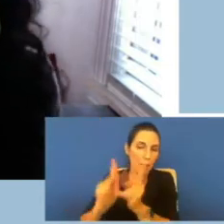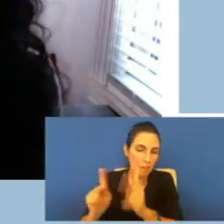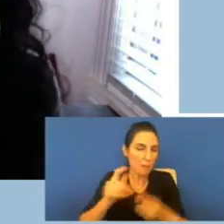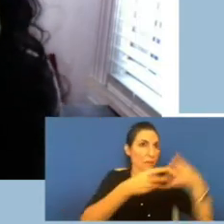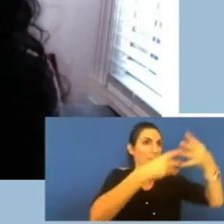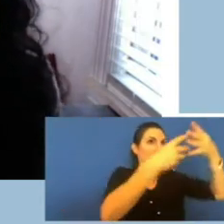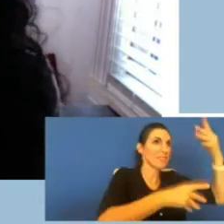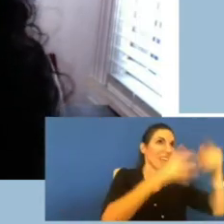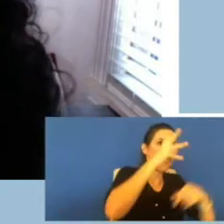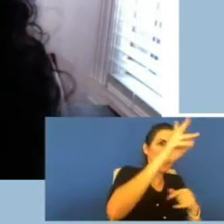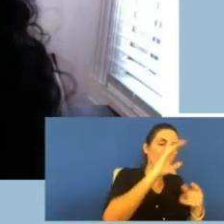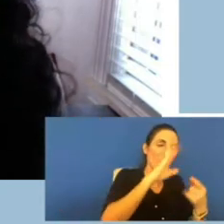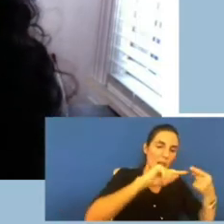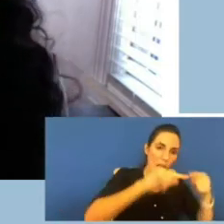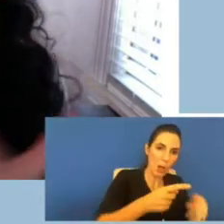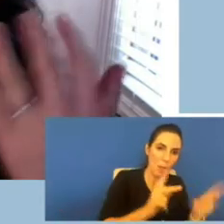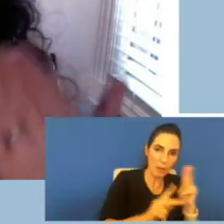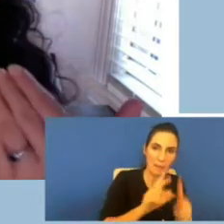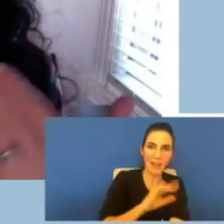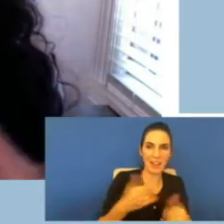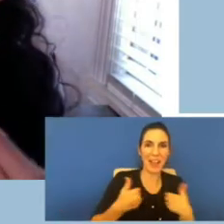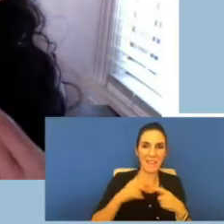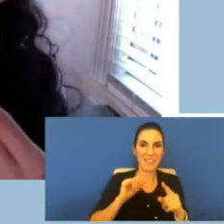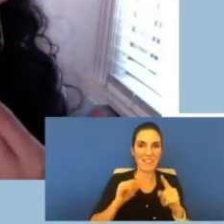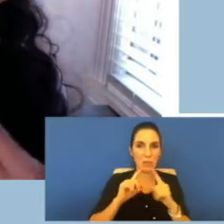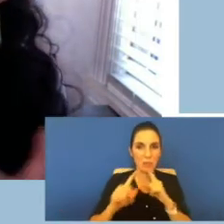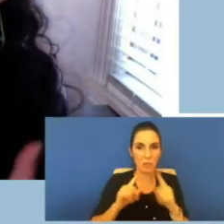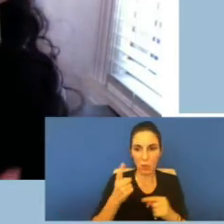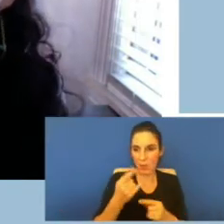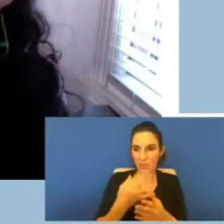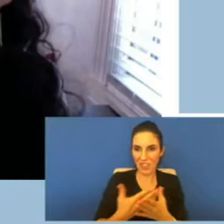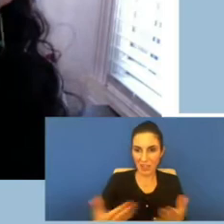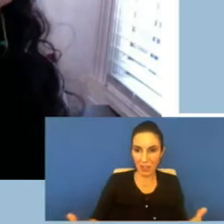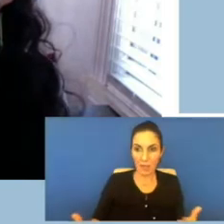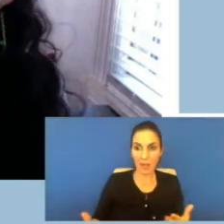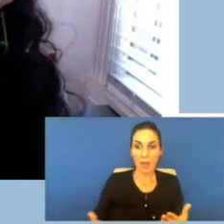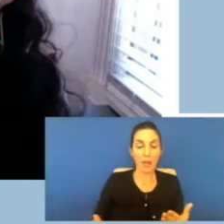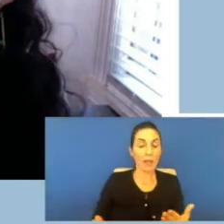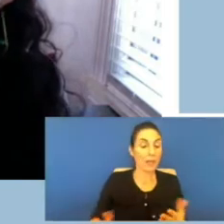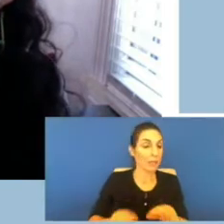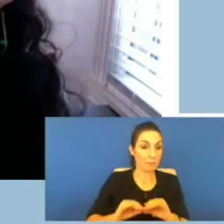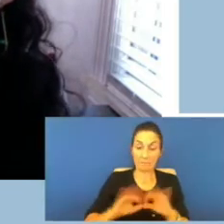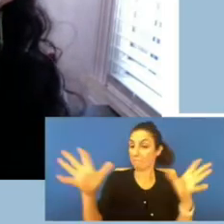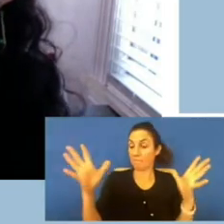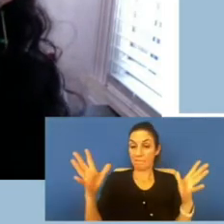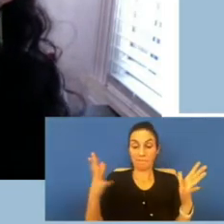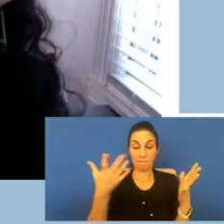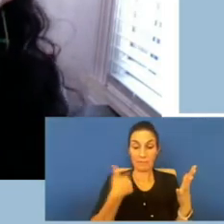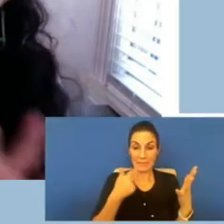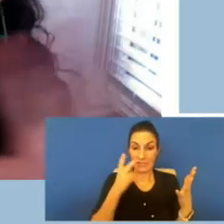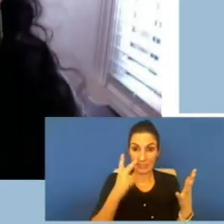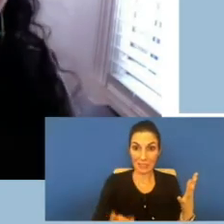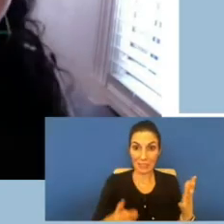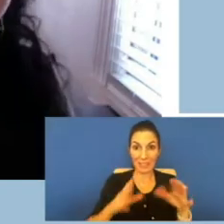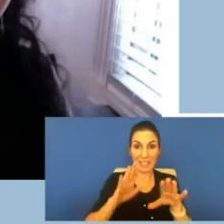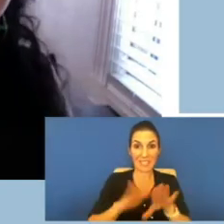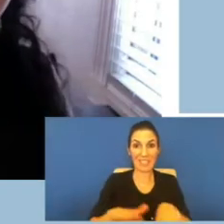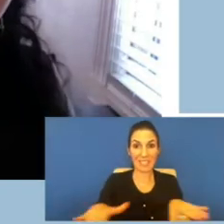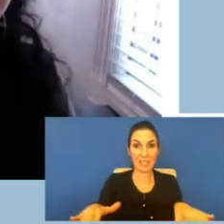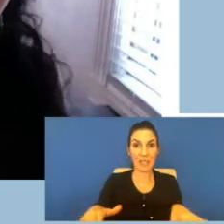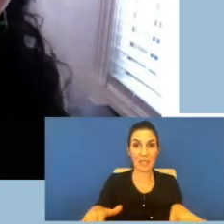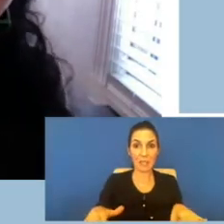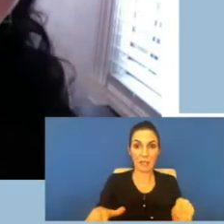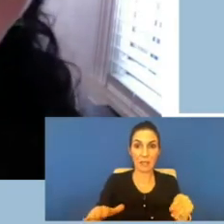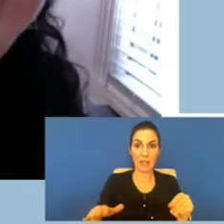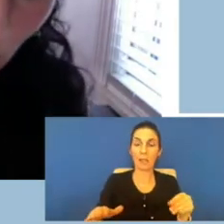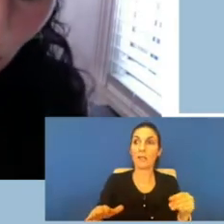And had this conversation. And one of the things that came out of it that stood really prominently in my mind is that the kids started to trouble our